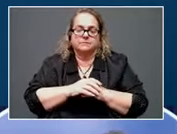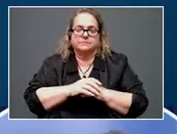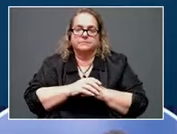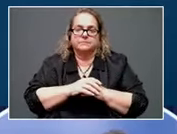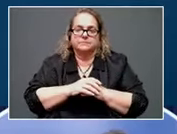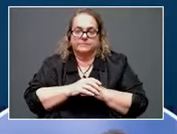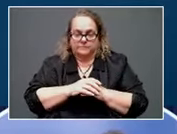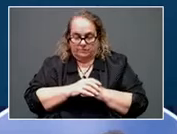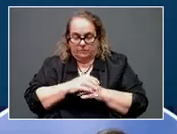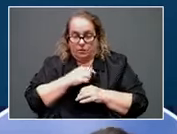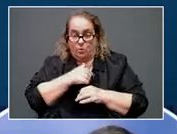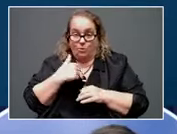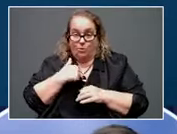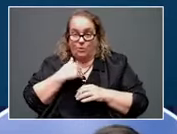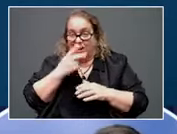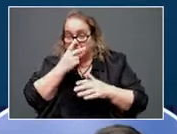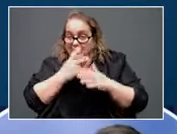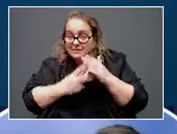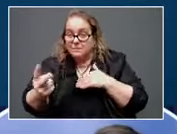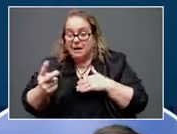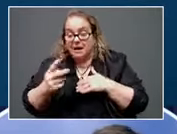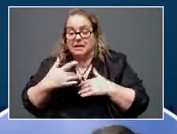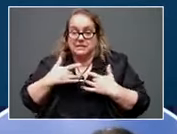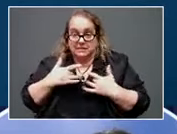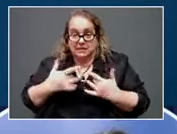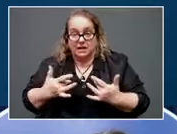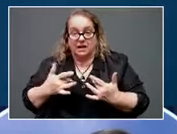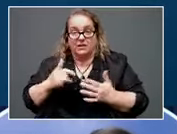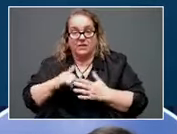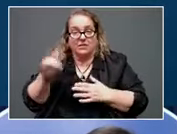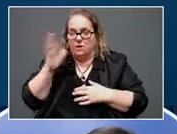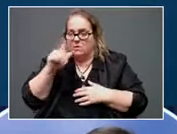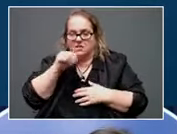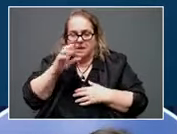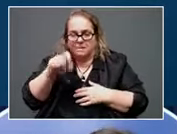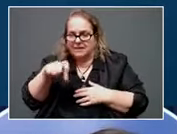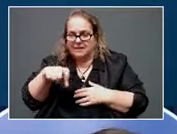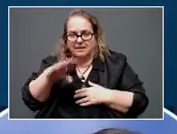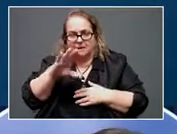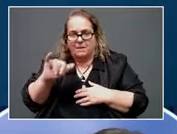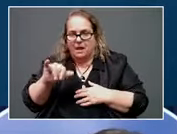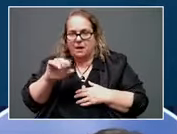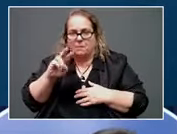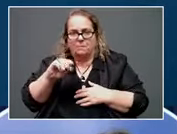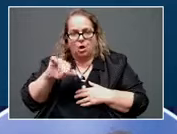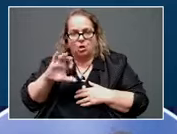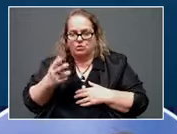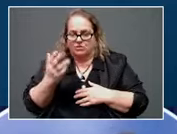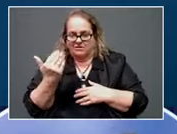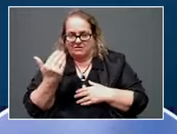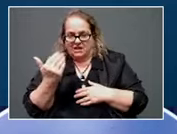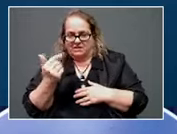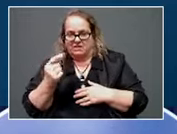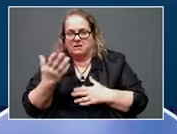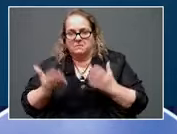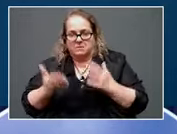We anticipate that it's likely that they will not be needed by March the 15th. So that is our